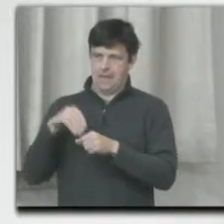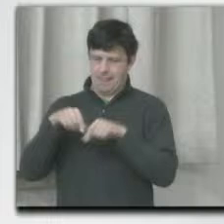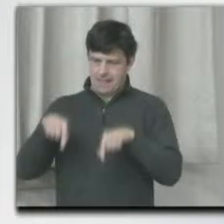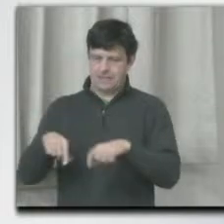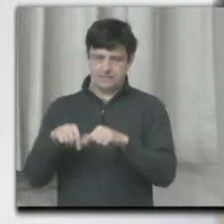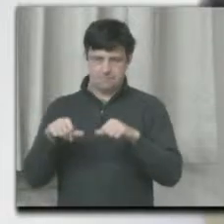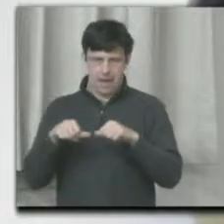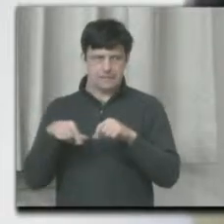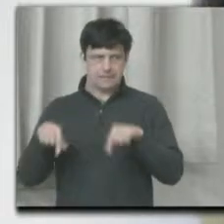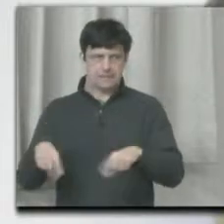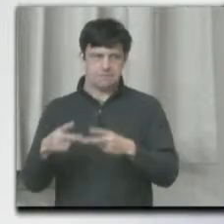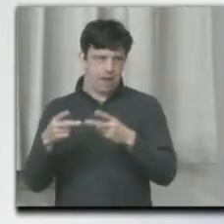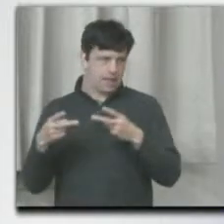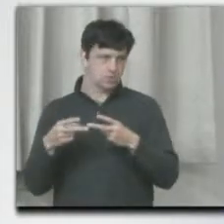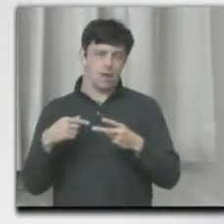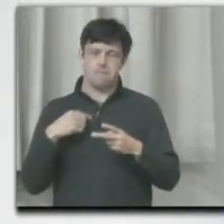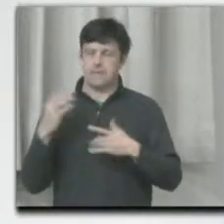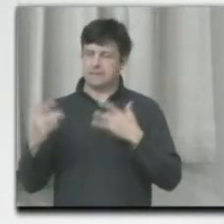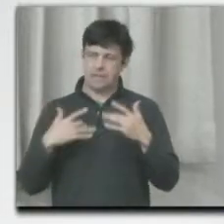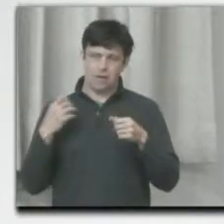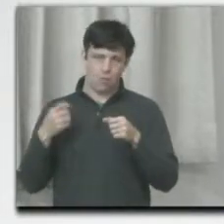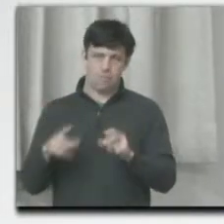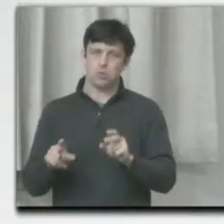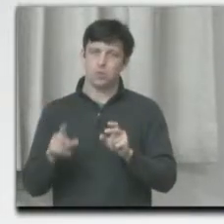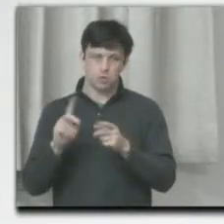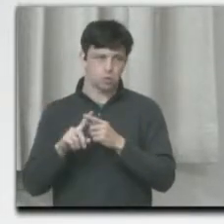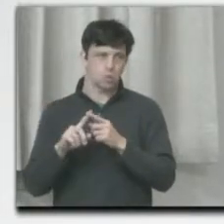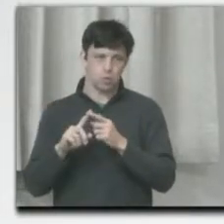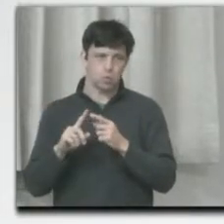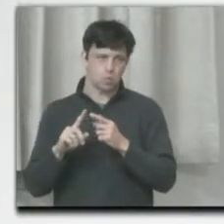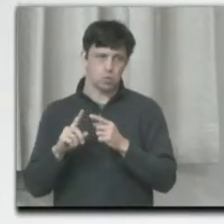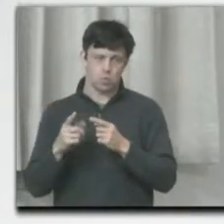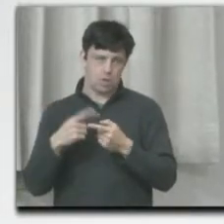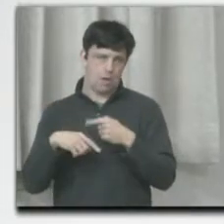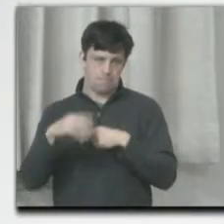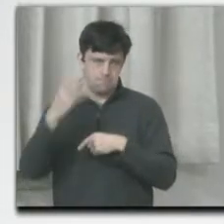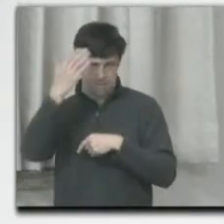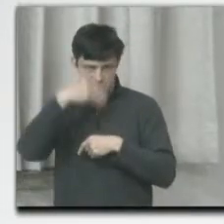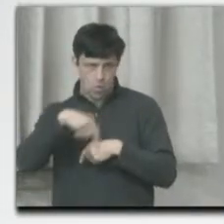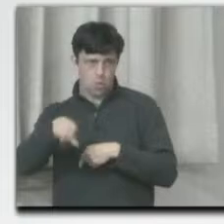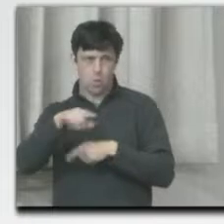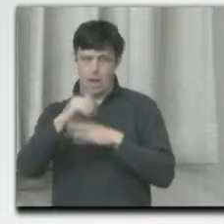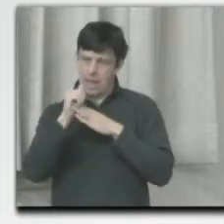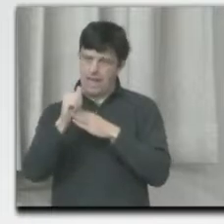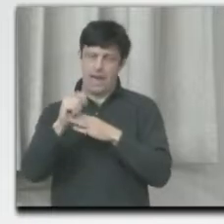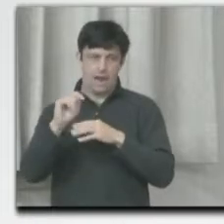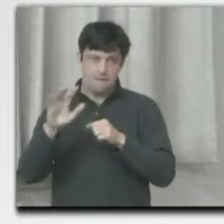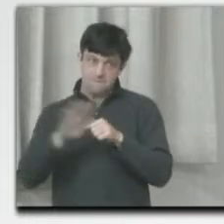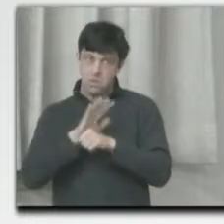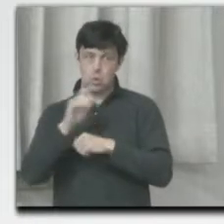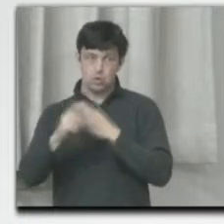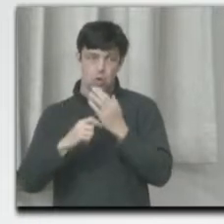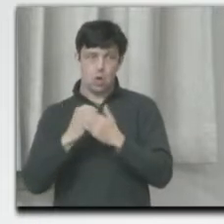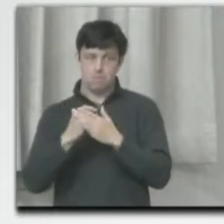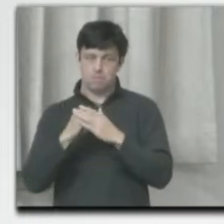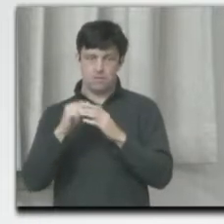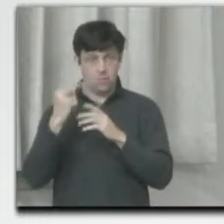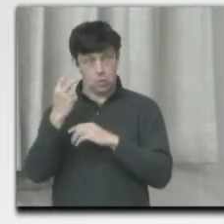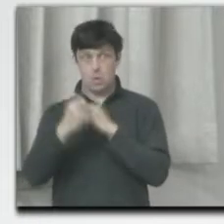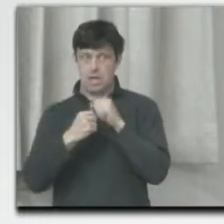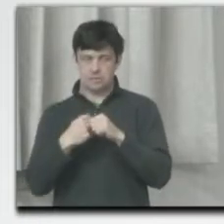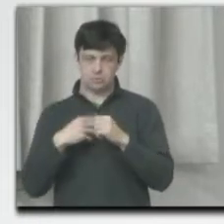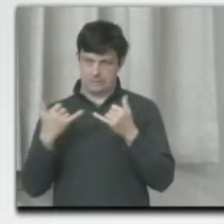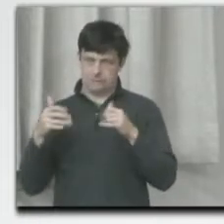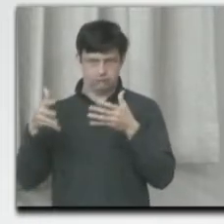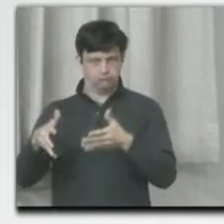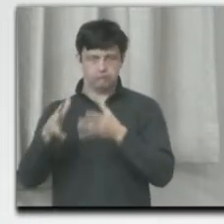this place. So I am excited at the opportunity to be able to come before you and lead at a full term of 2 years, because we have so much work